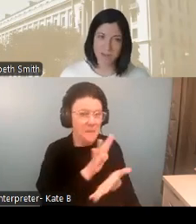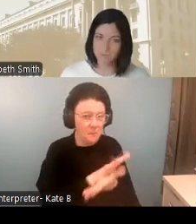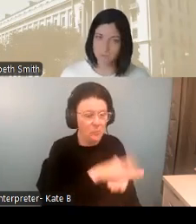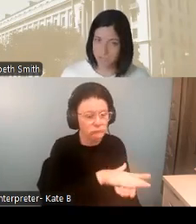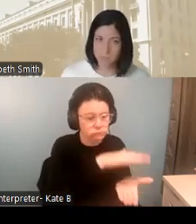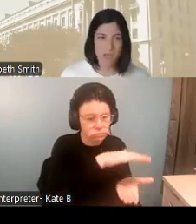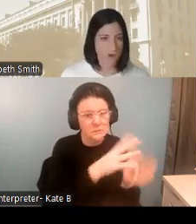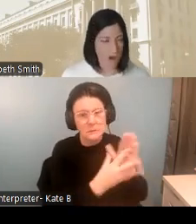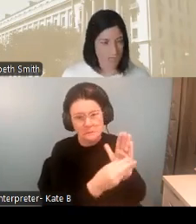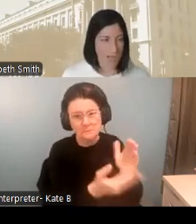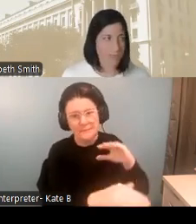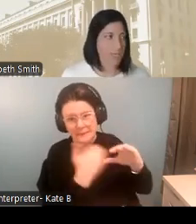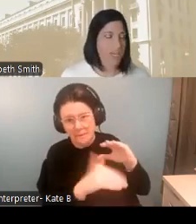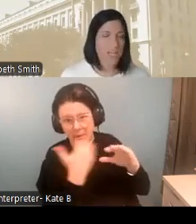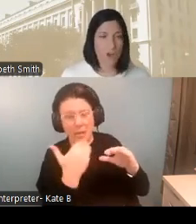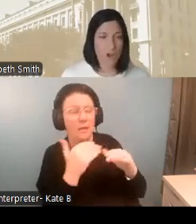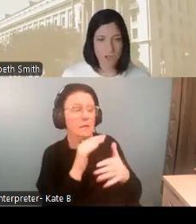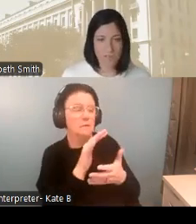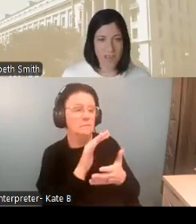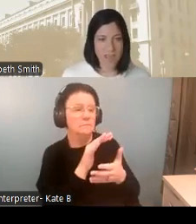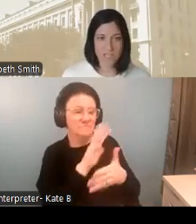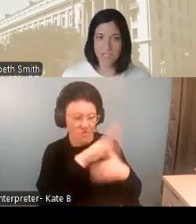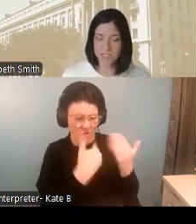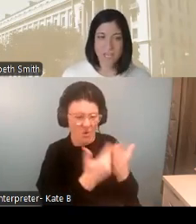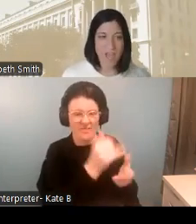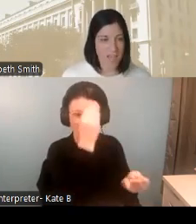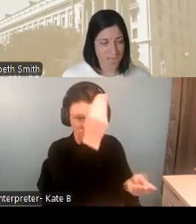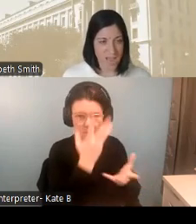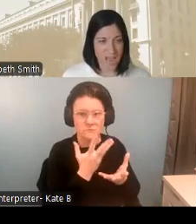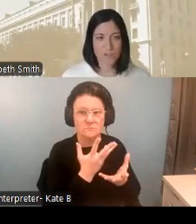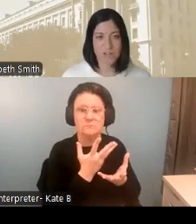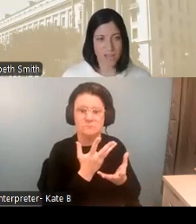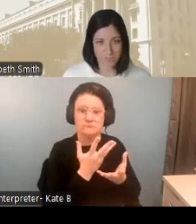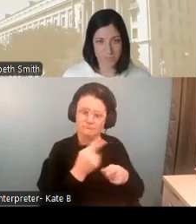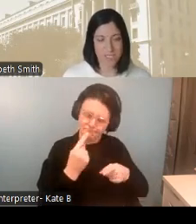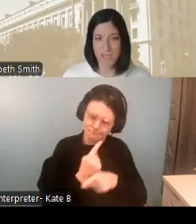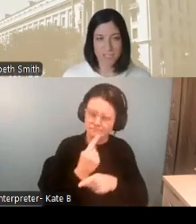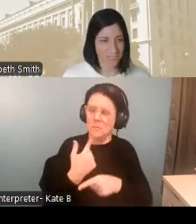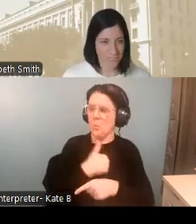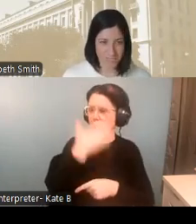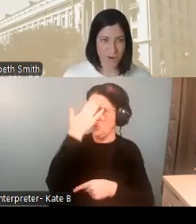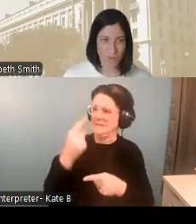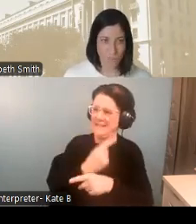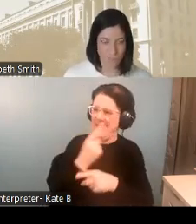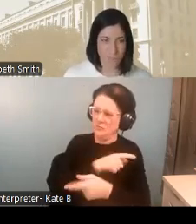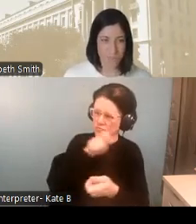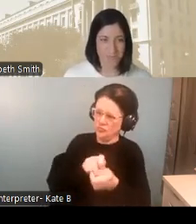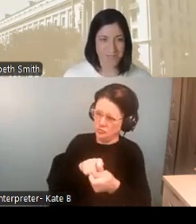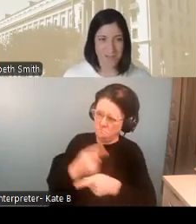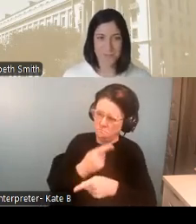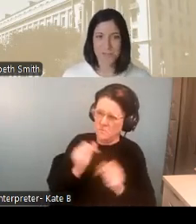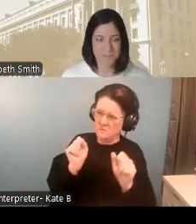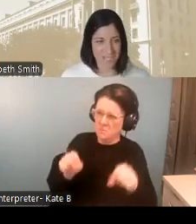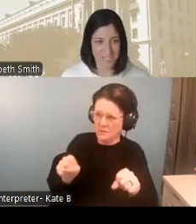that was provided via email or hard copy, that all of that is as accurate and complete as the award